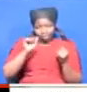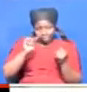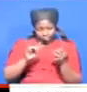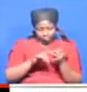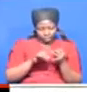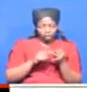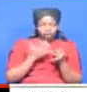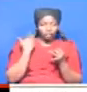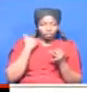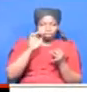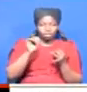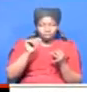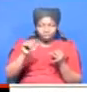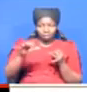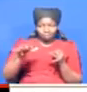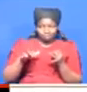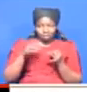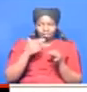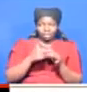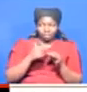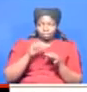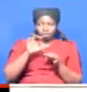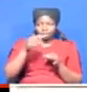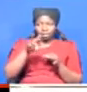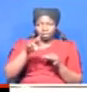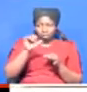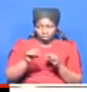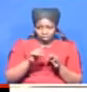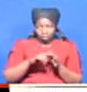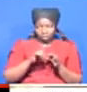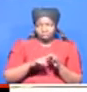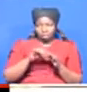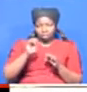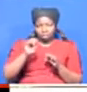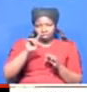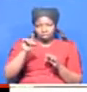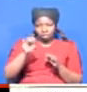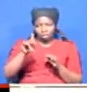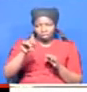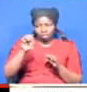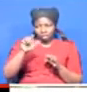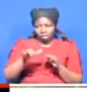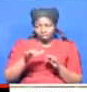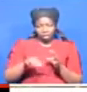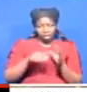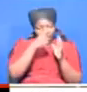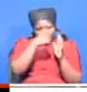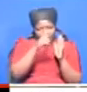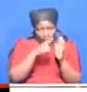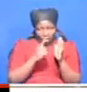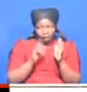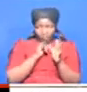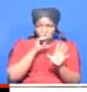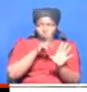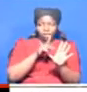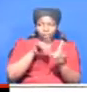Chief Administrative Secretary Chris Sabore, and Nyaribari Masaba Legislator Ezekiel Mashogo, were given the green light to participate as candidates in